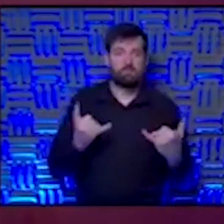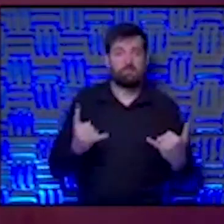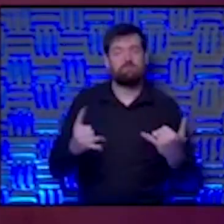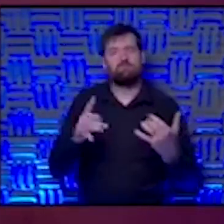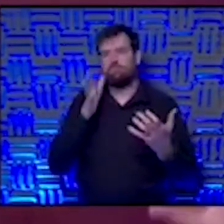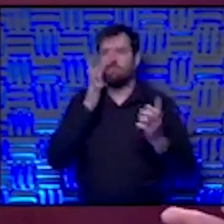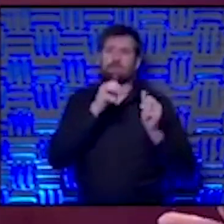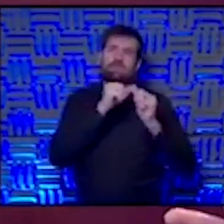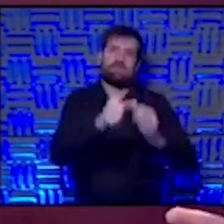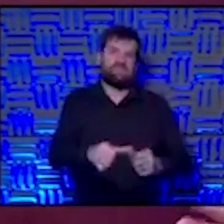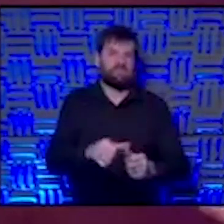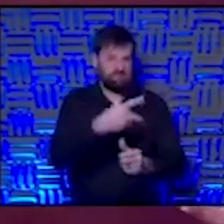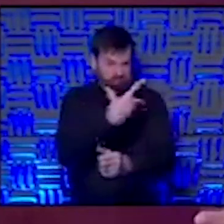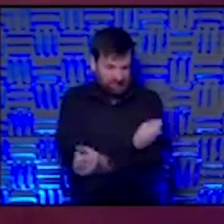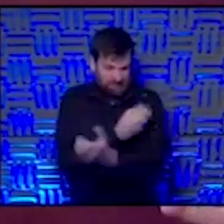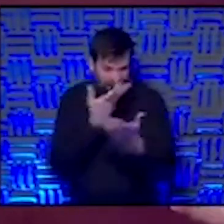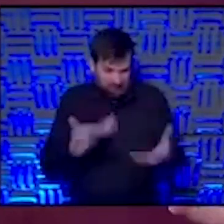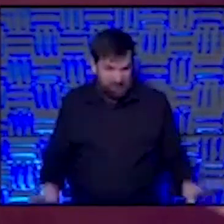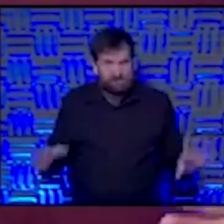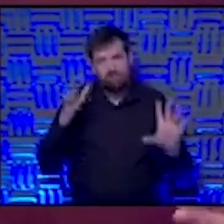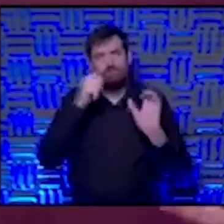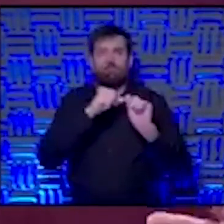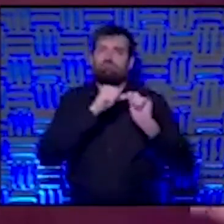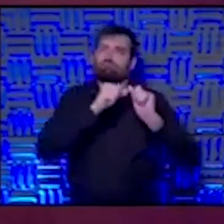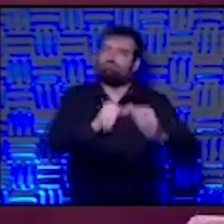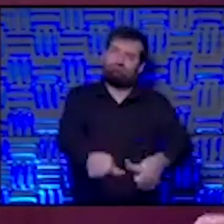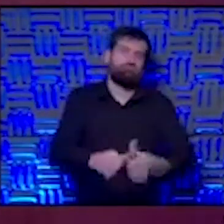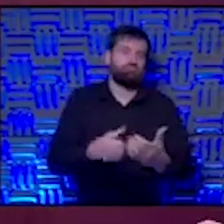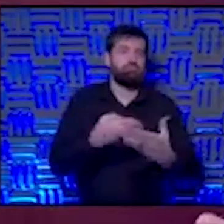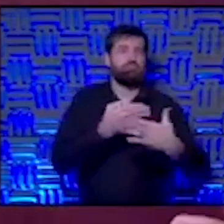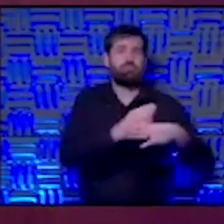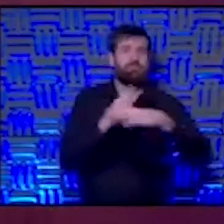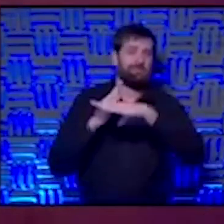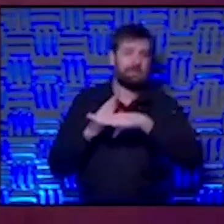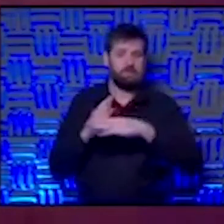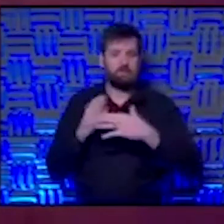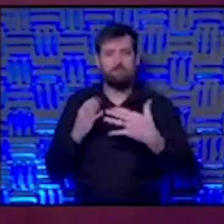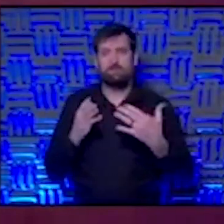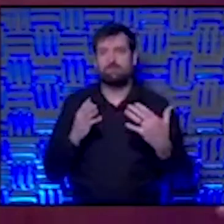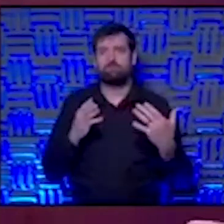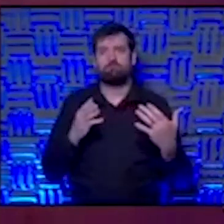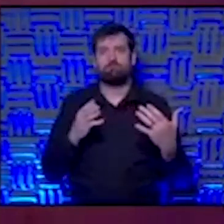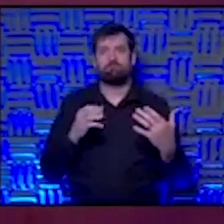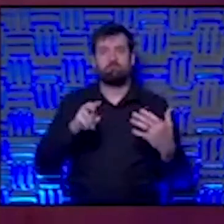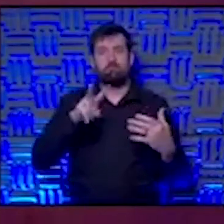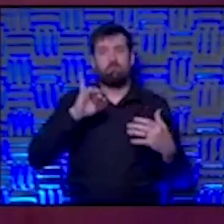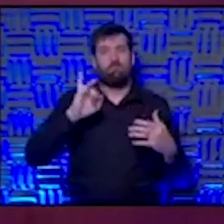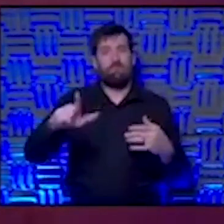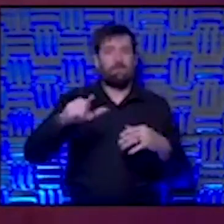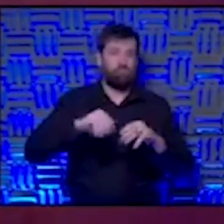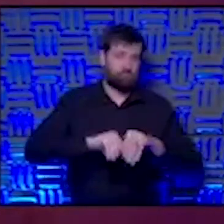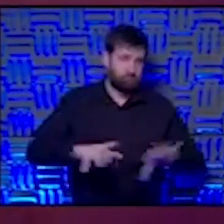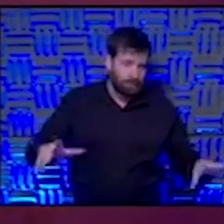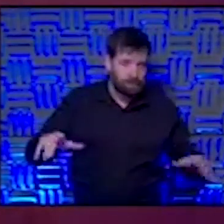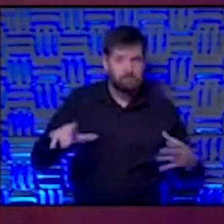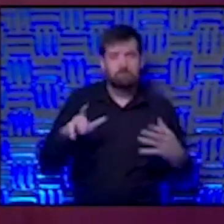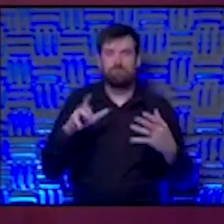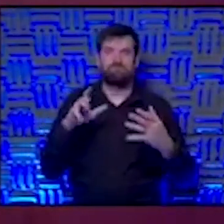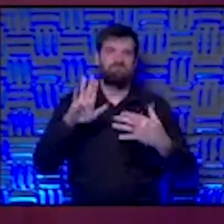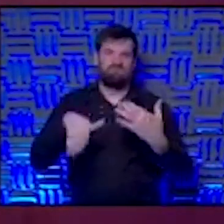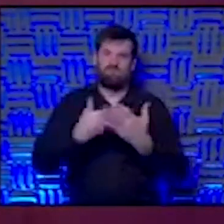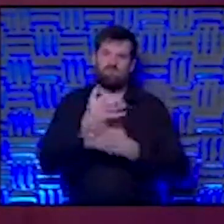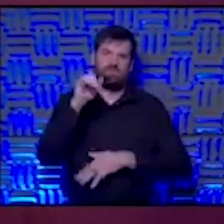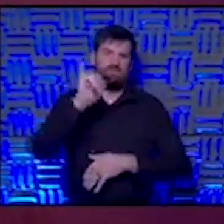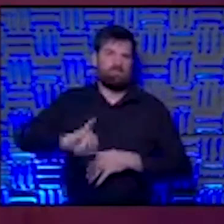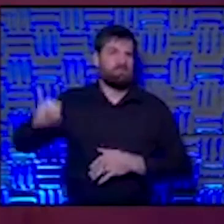continue, of course, even after vaccination, to do everything that we can to prevent any viral transmission and all the infection